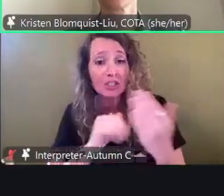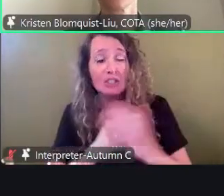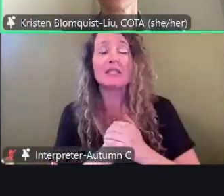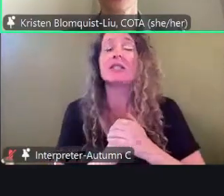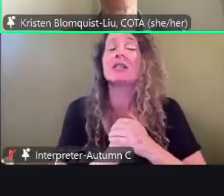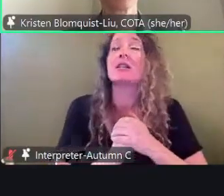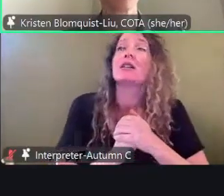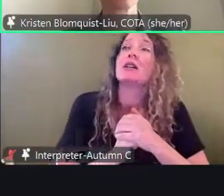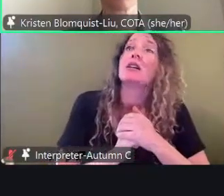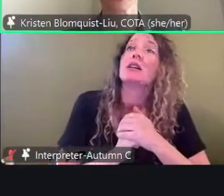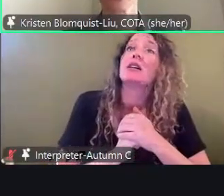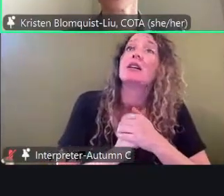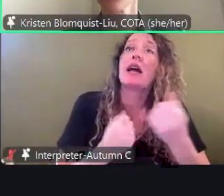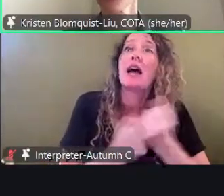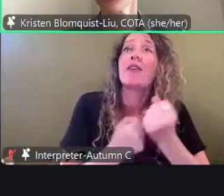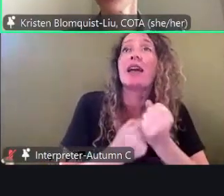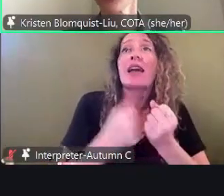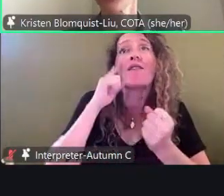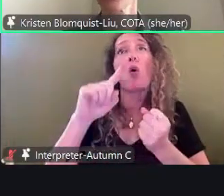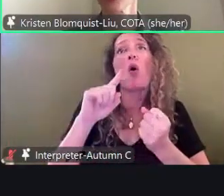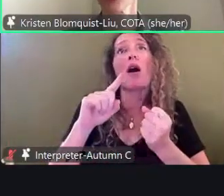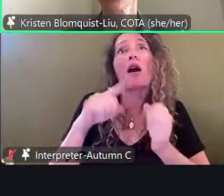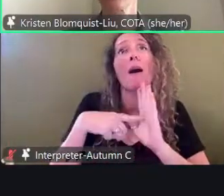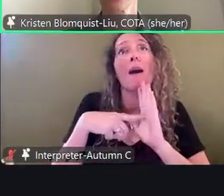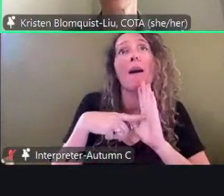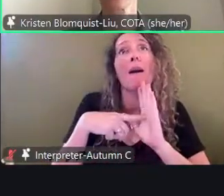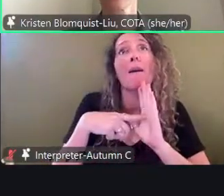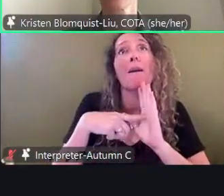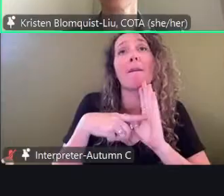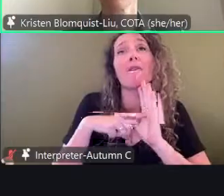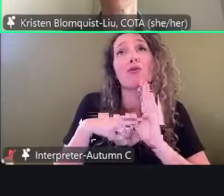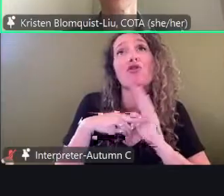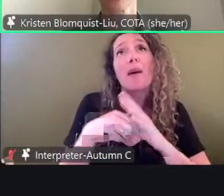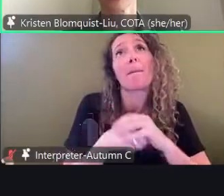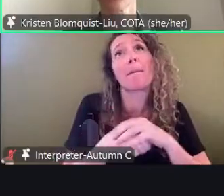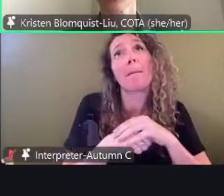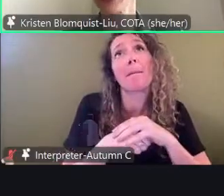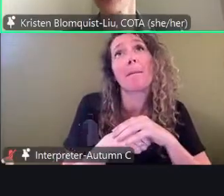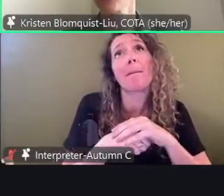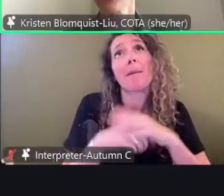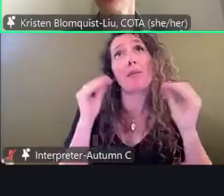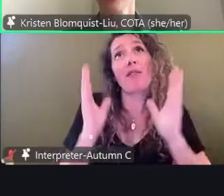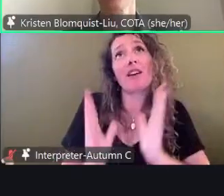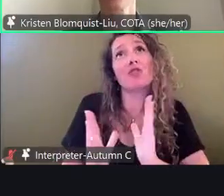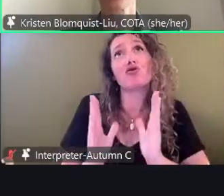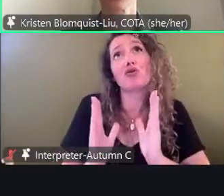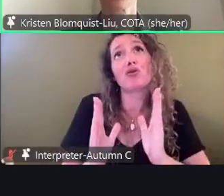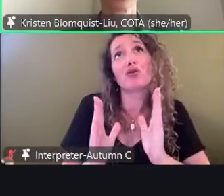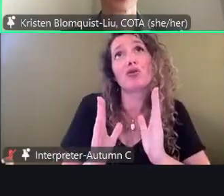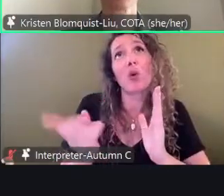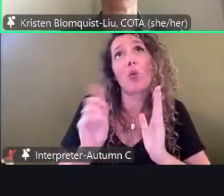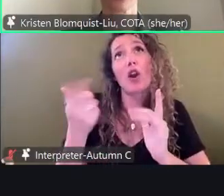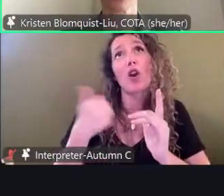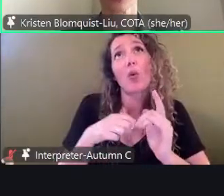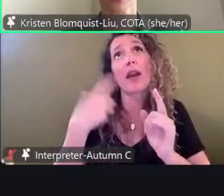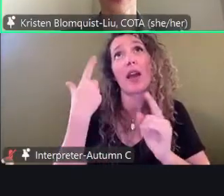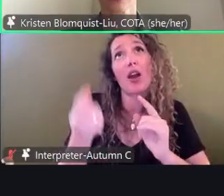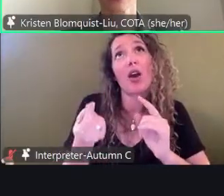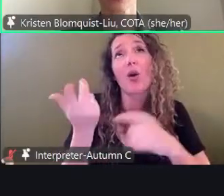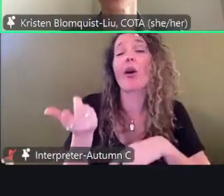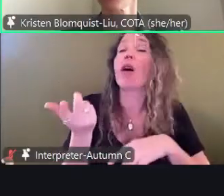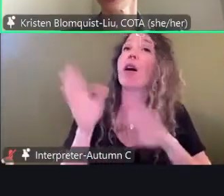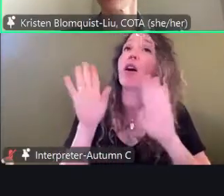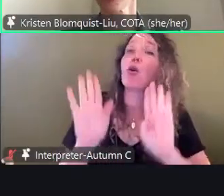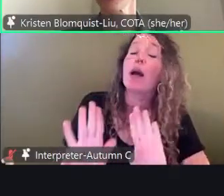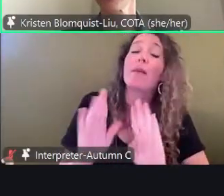and advocate for mentorship too. We've had a professor where we go that has been an incredible mentor